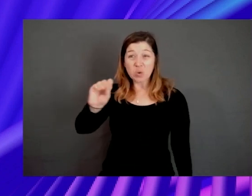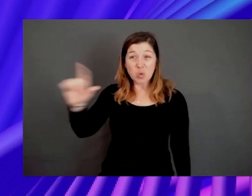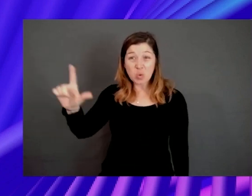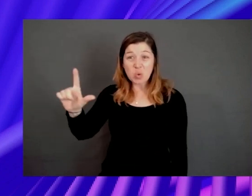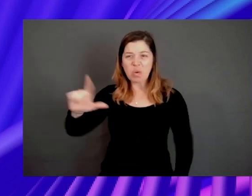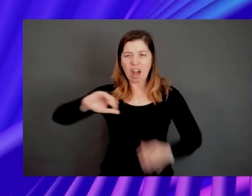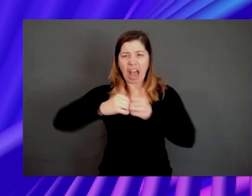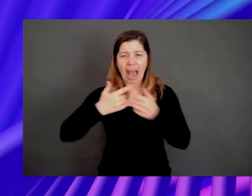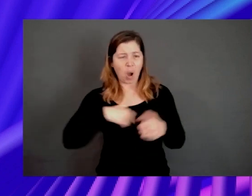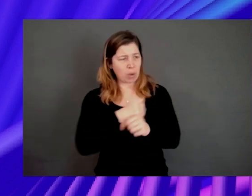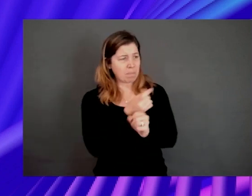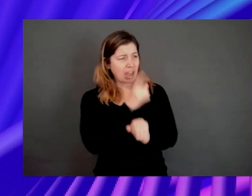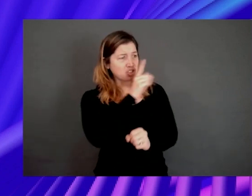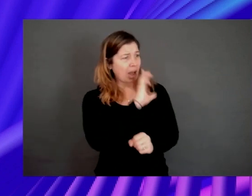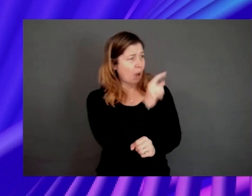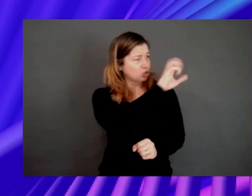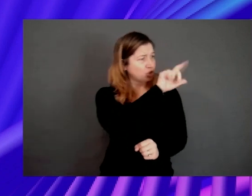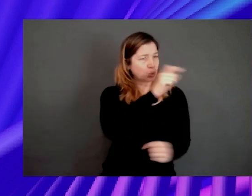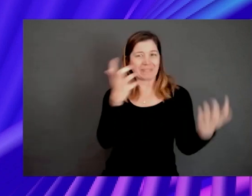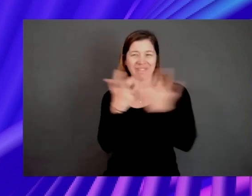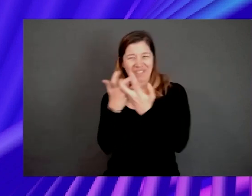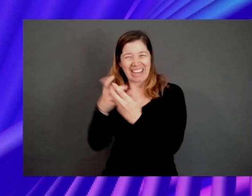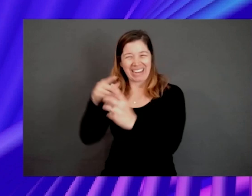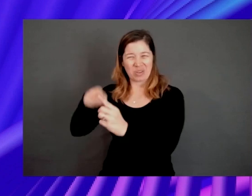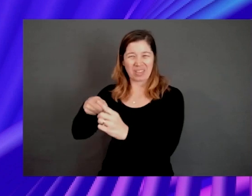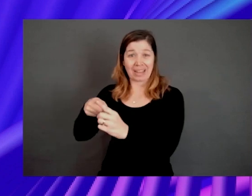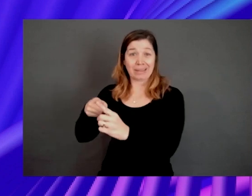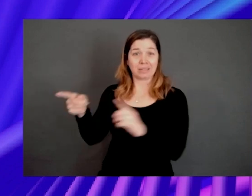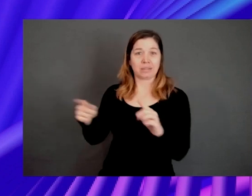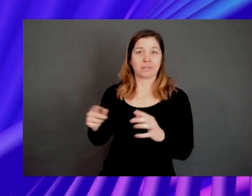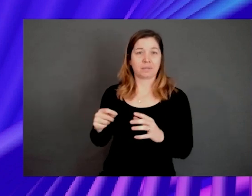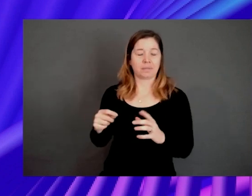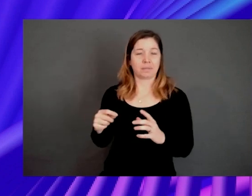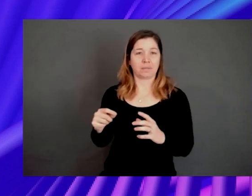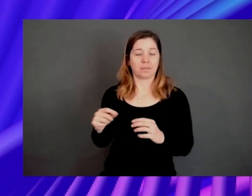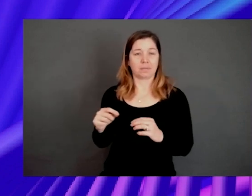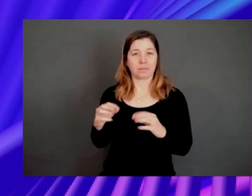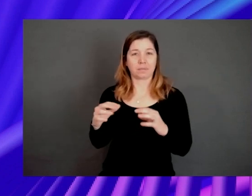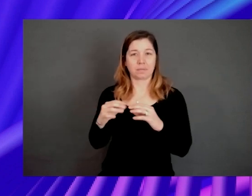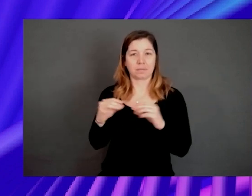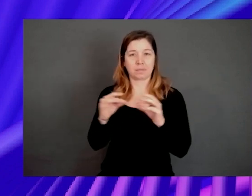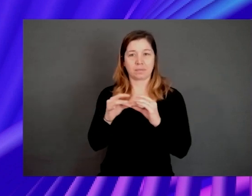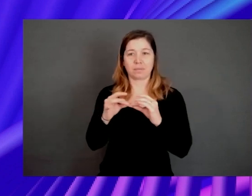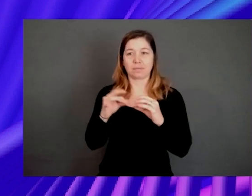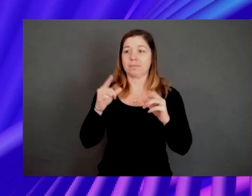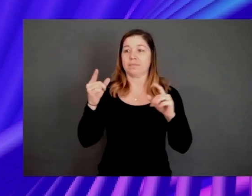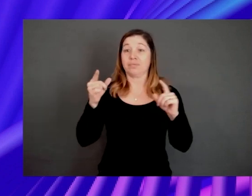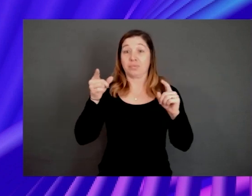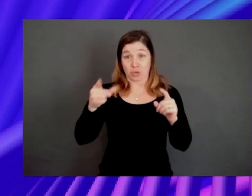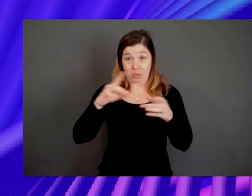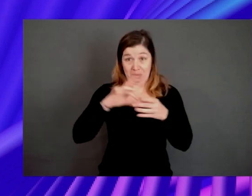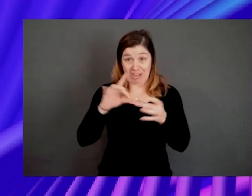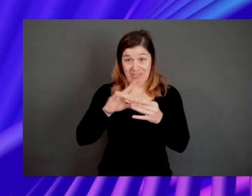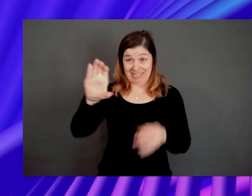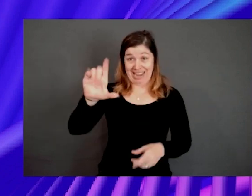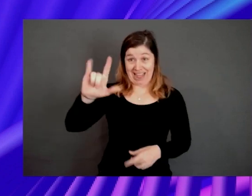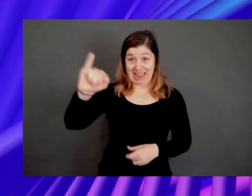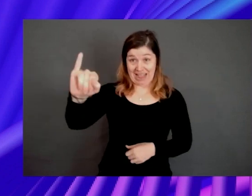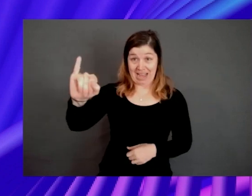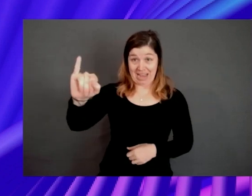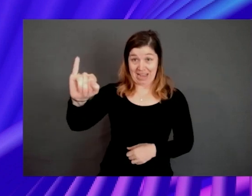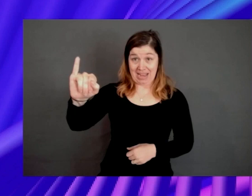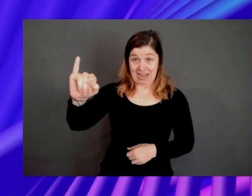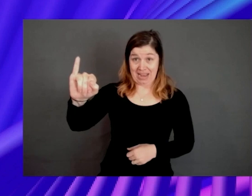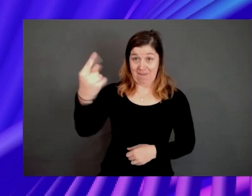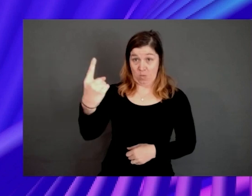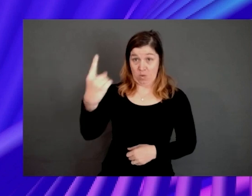well as possible? So that's right. I'm glad that you mentioned the CLI for one reason, which I'm going